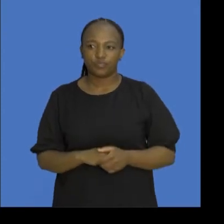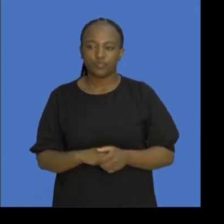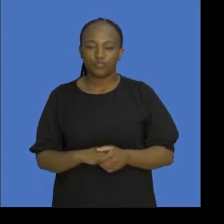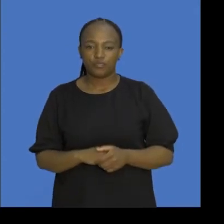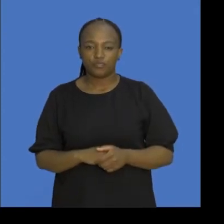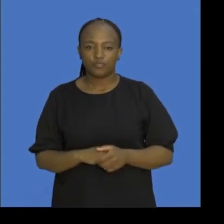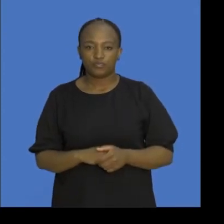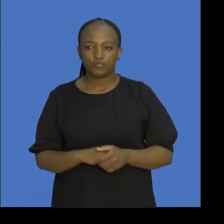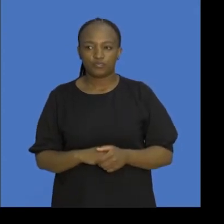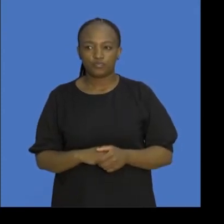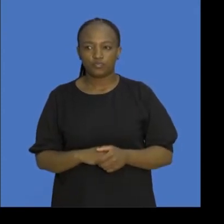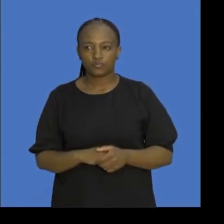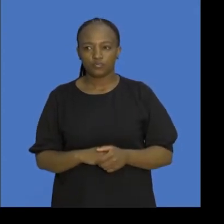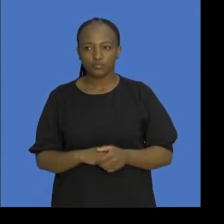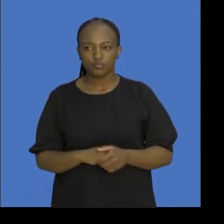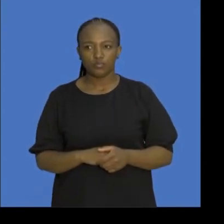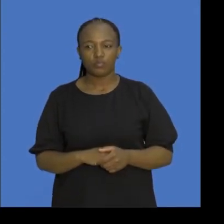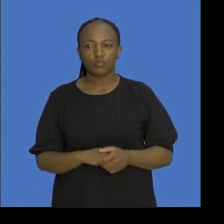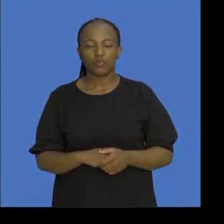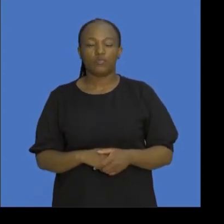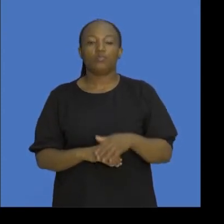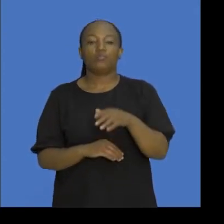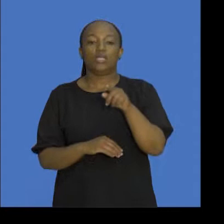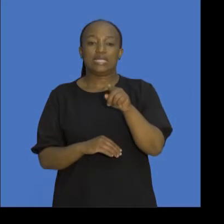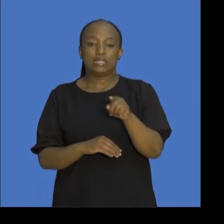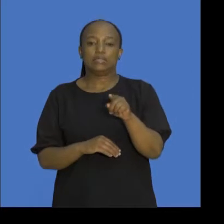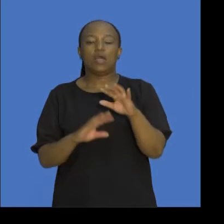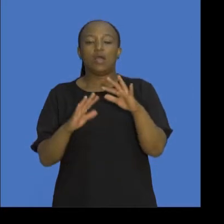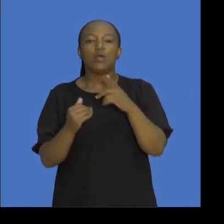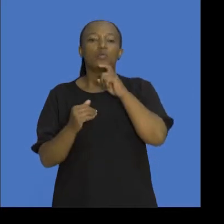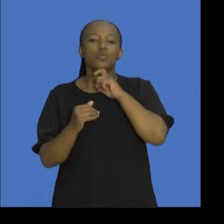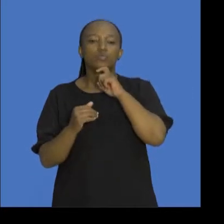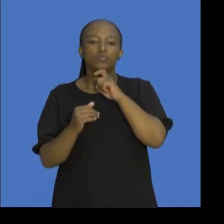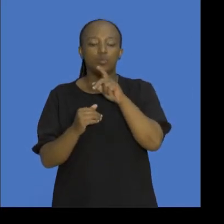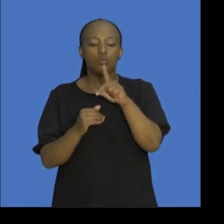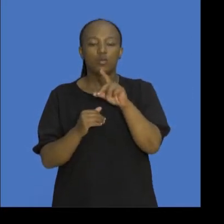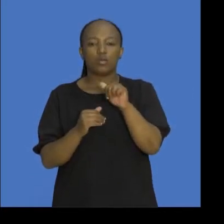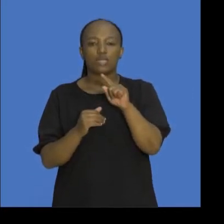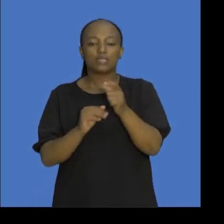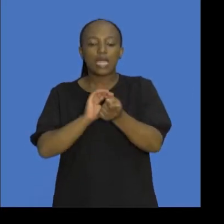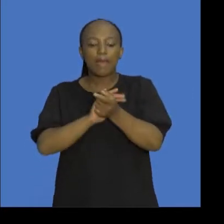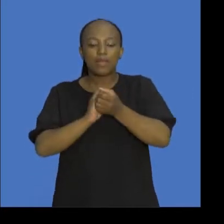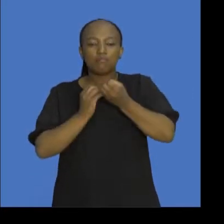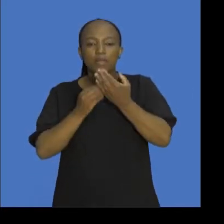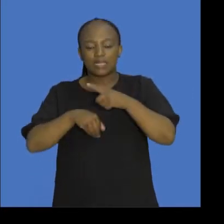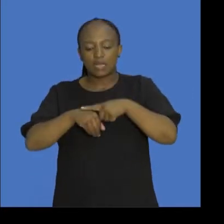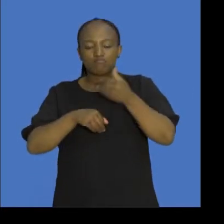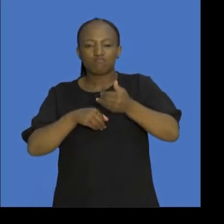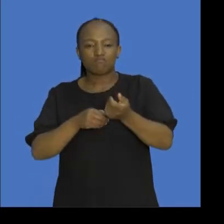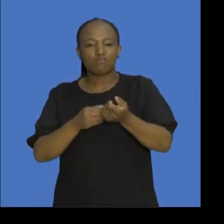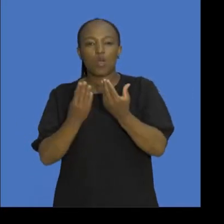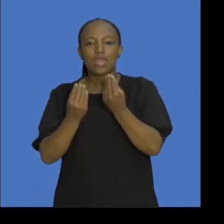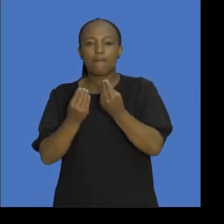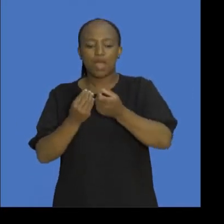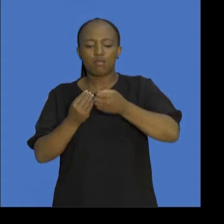So, the mode in the data value that occurs most frequent. If